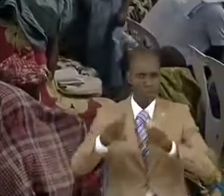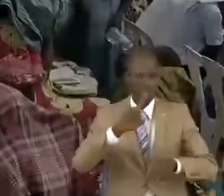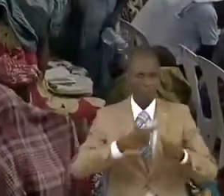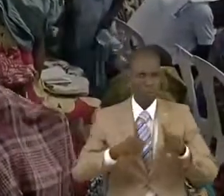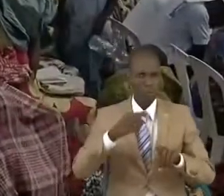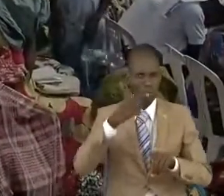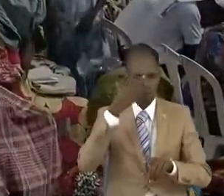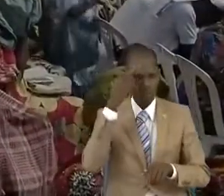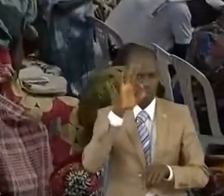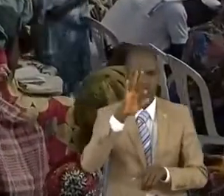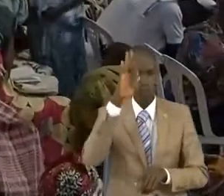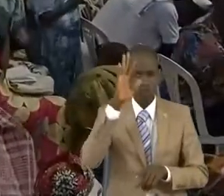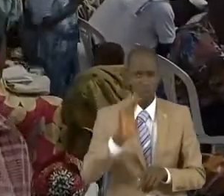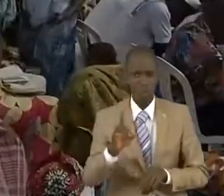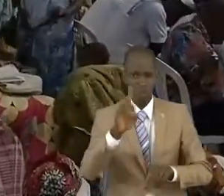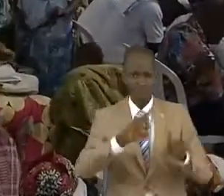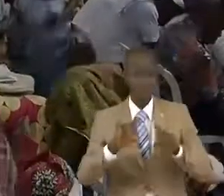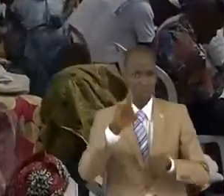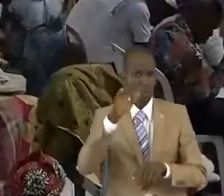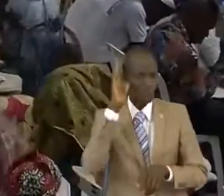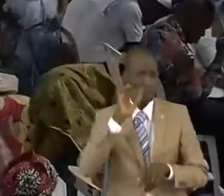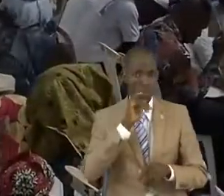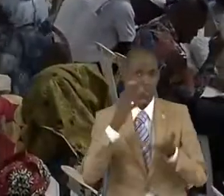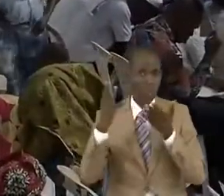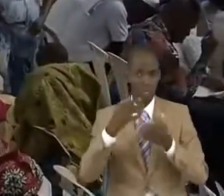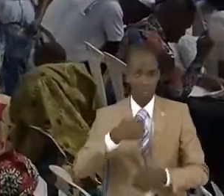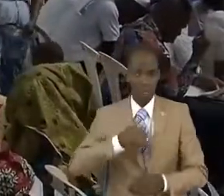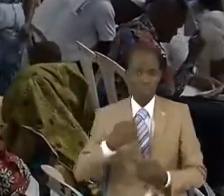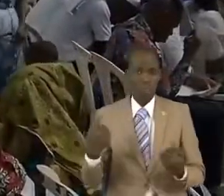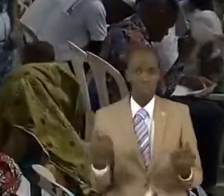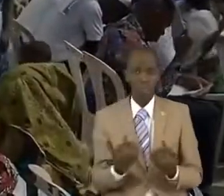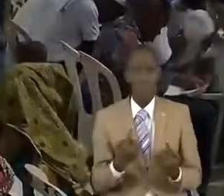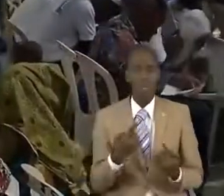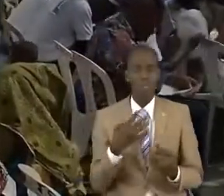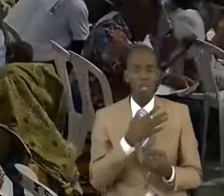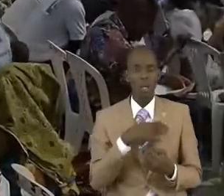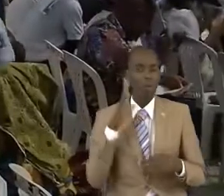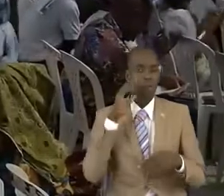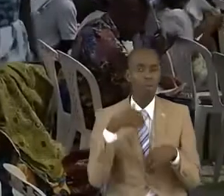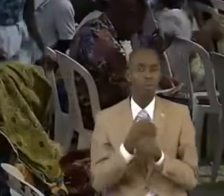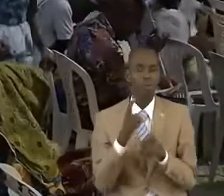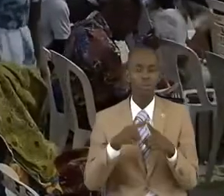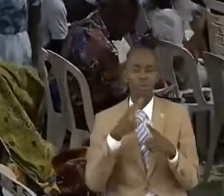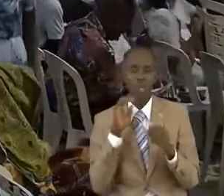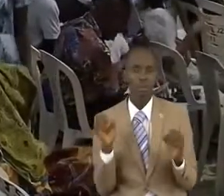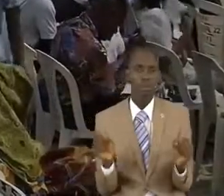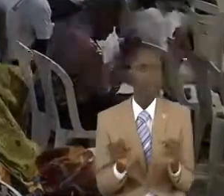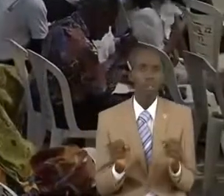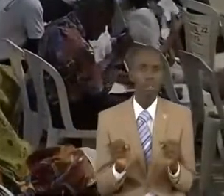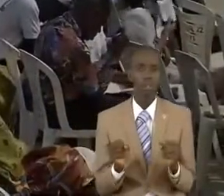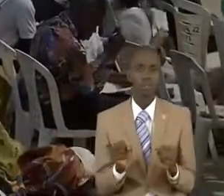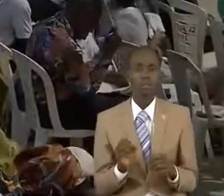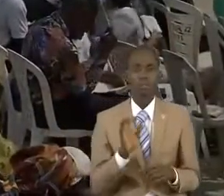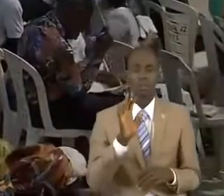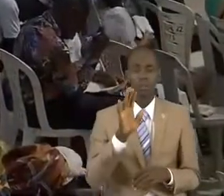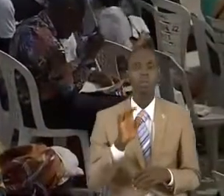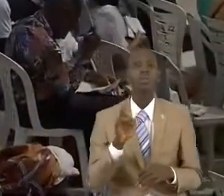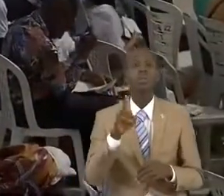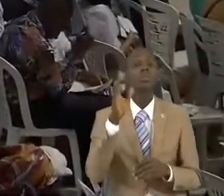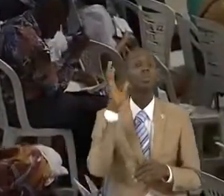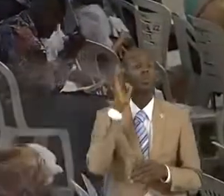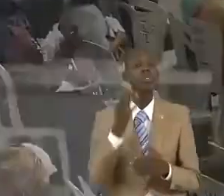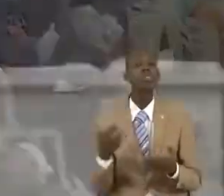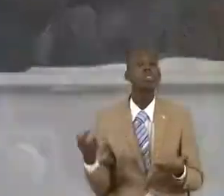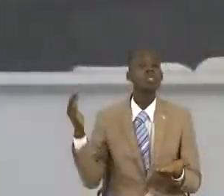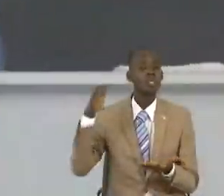You said you will not serve me, and then they will threaten you. You say, what I said in church is